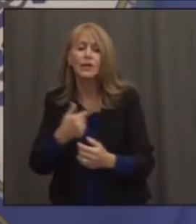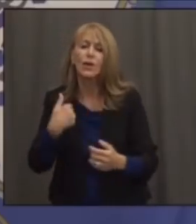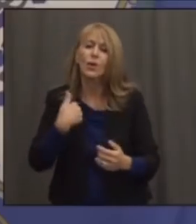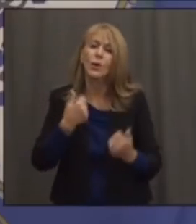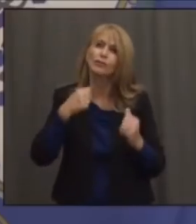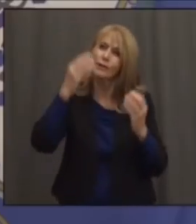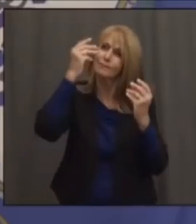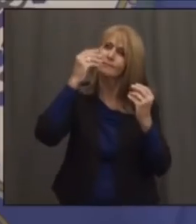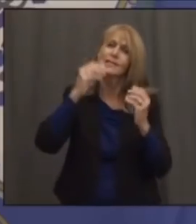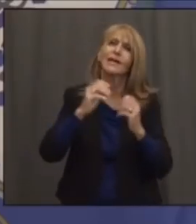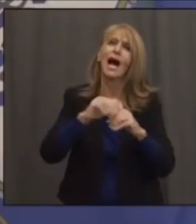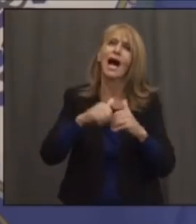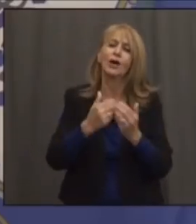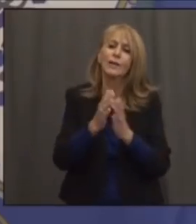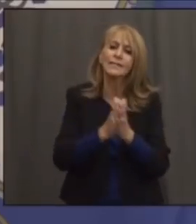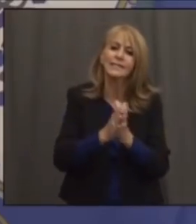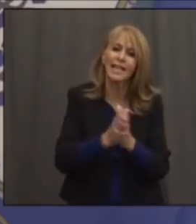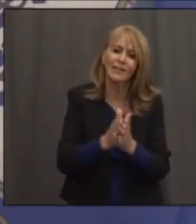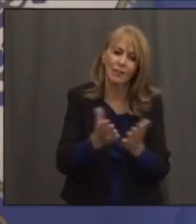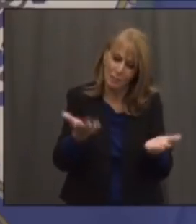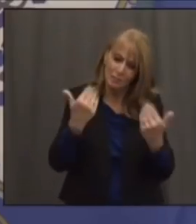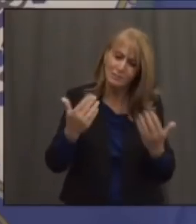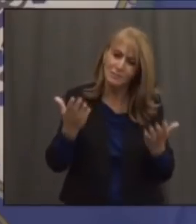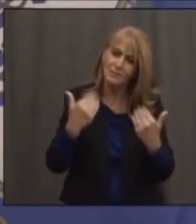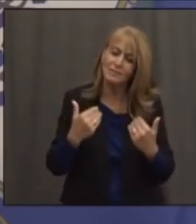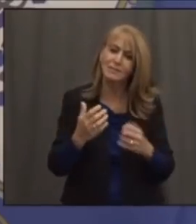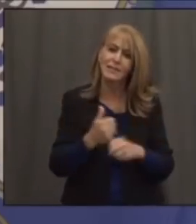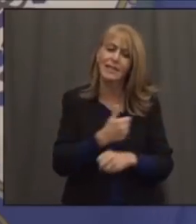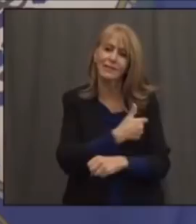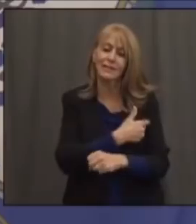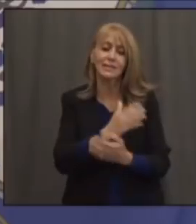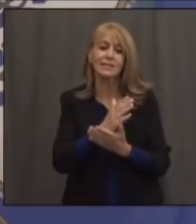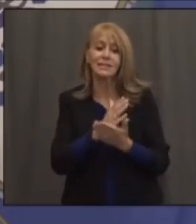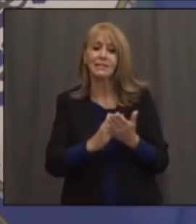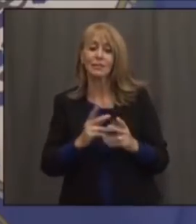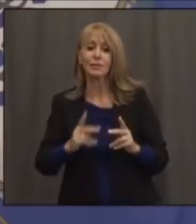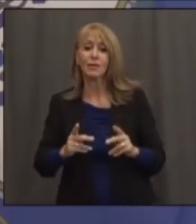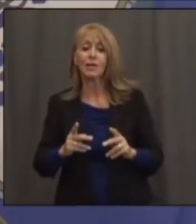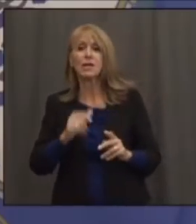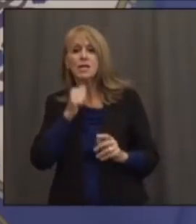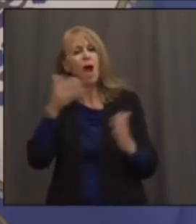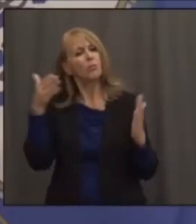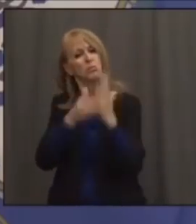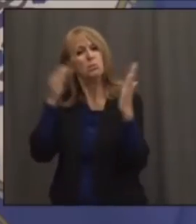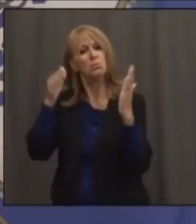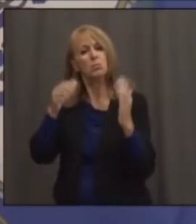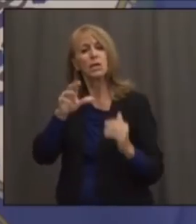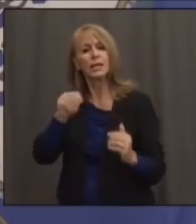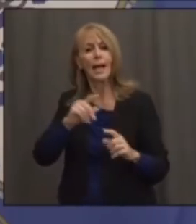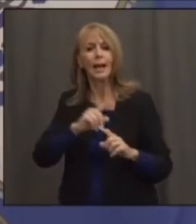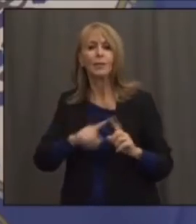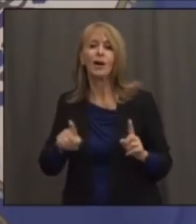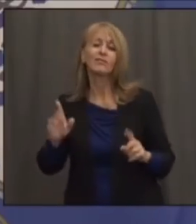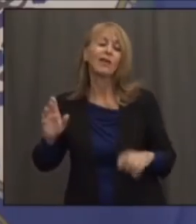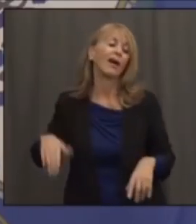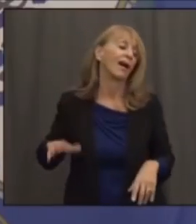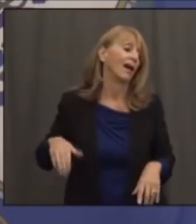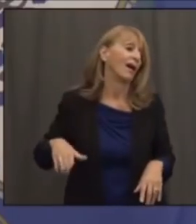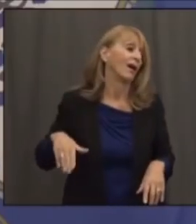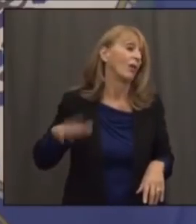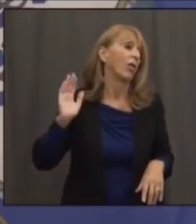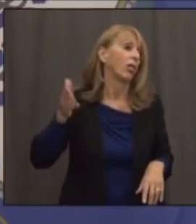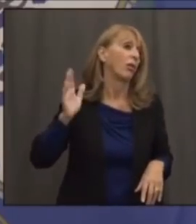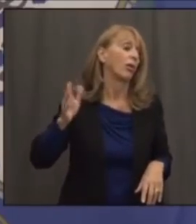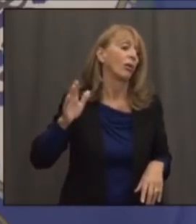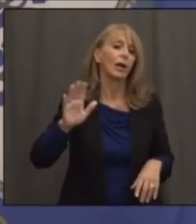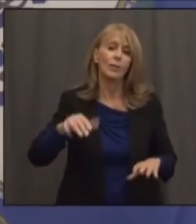ways to get people who maybe aren't opposed to vaccines but just haven't gotten around to doing it, to give them a